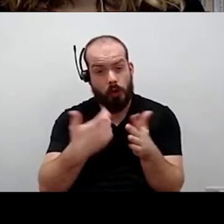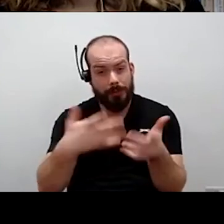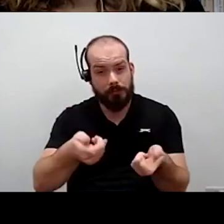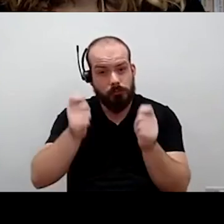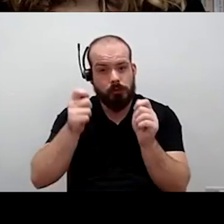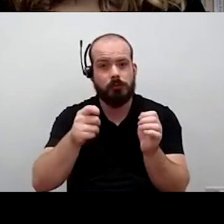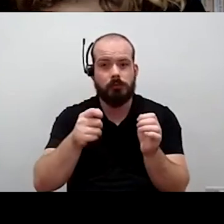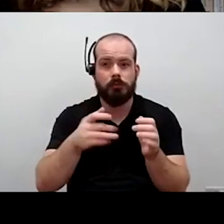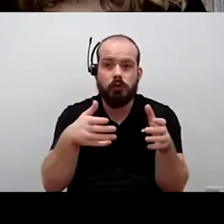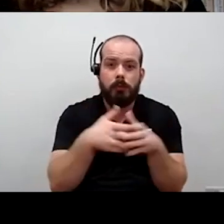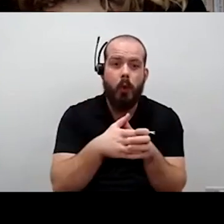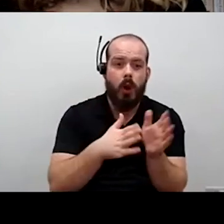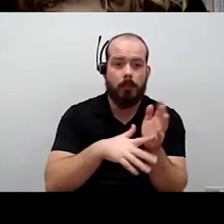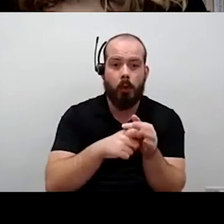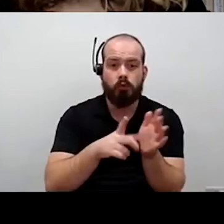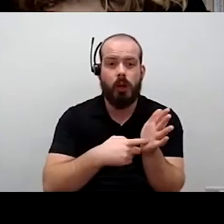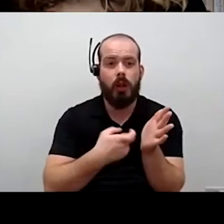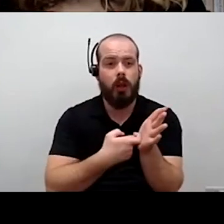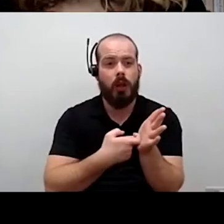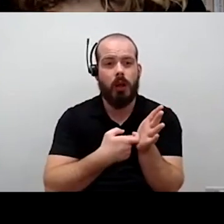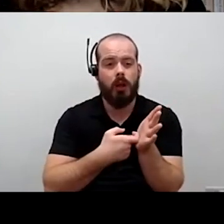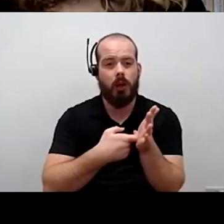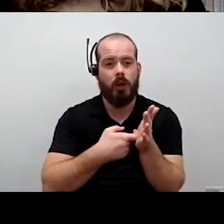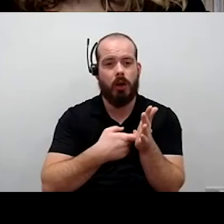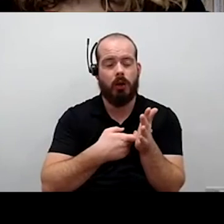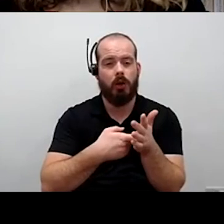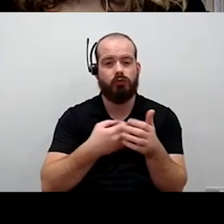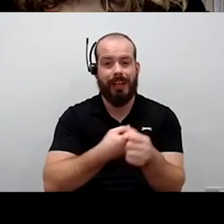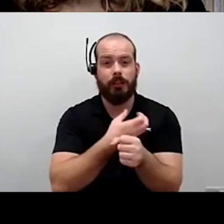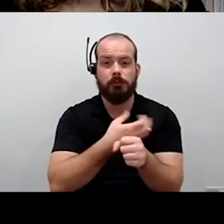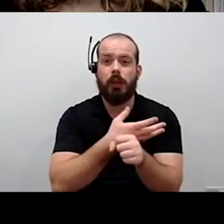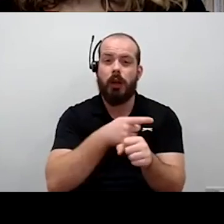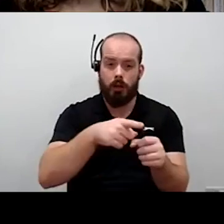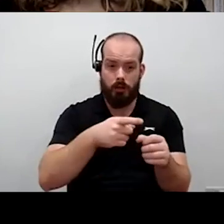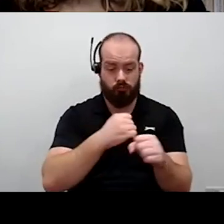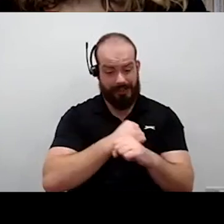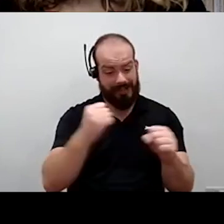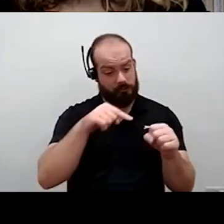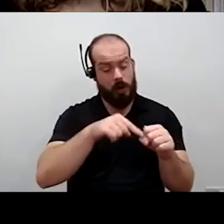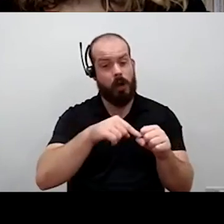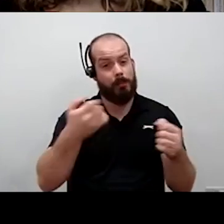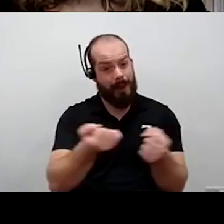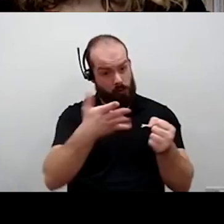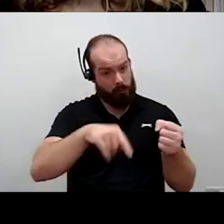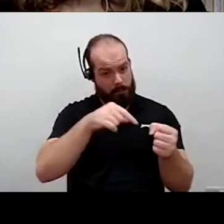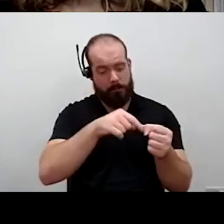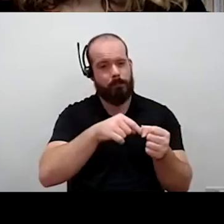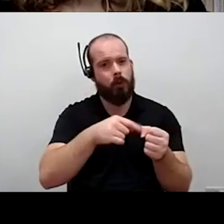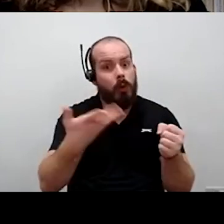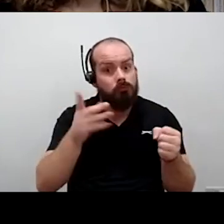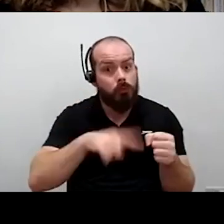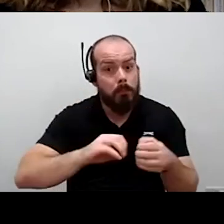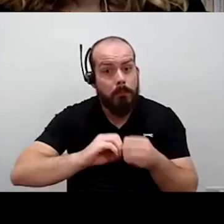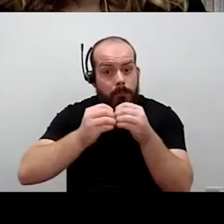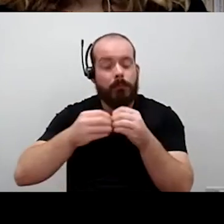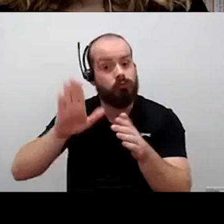they come from? Submarines. They're submarine reactors. It's like going home to mama, when as the whole industry fails, despite the